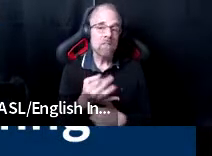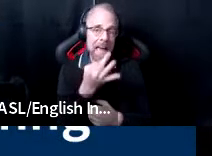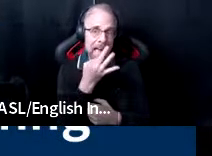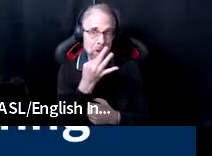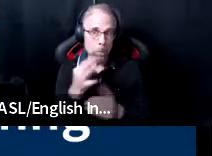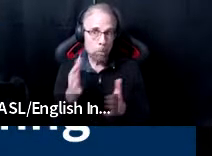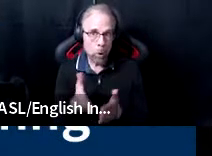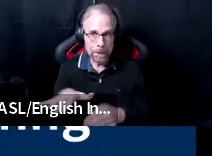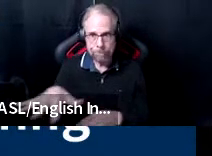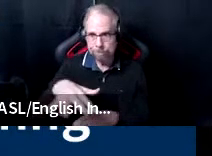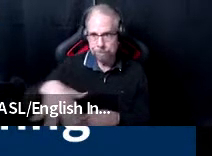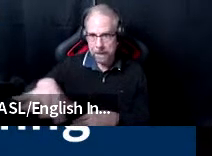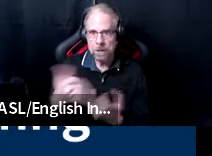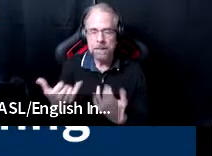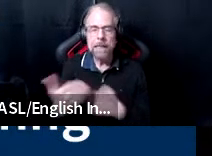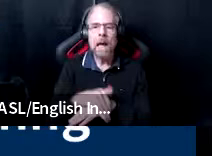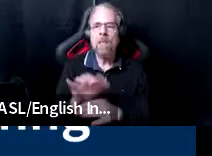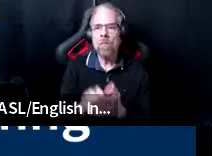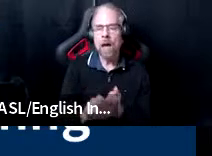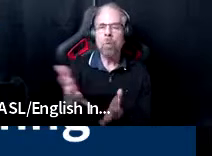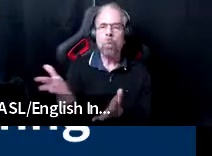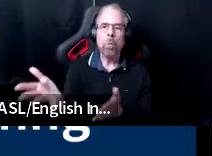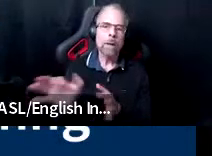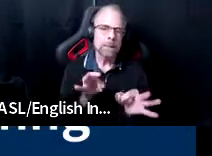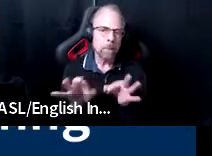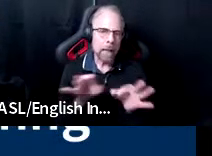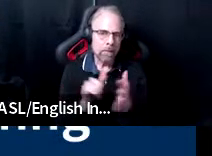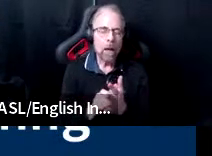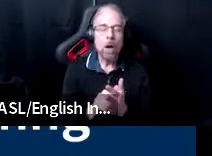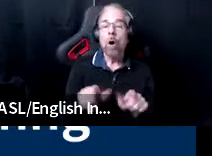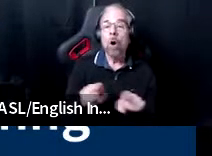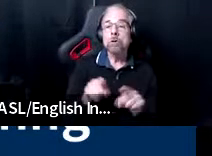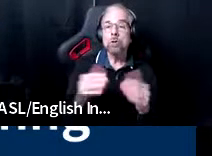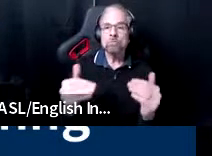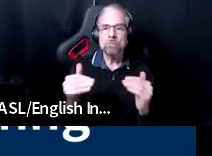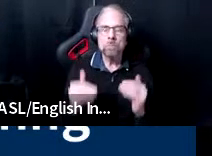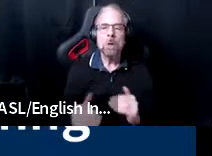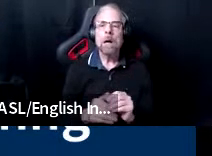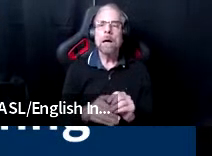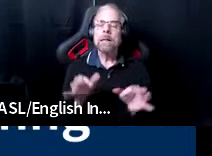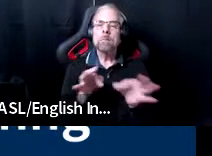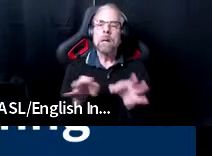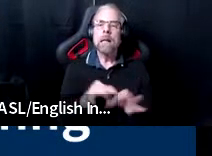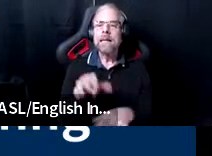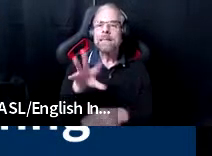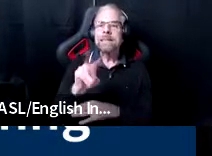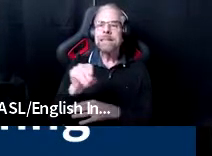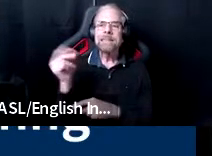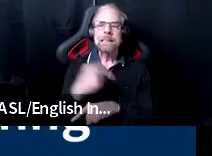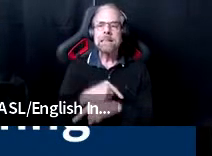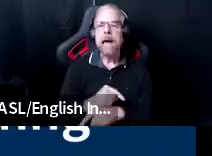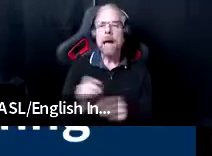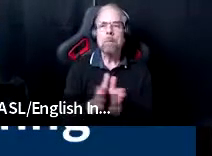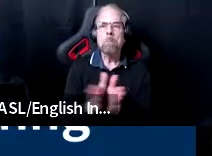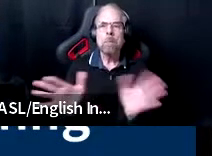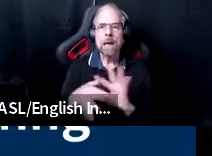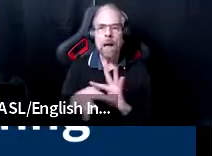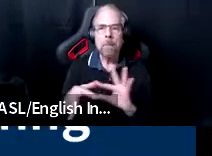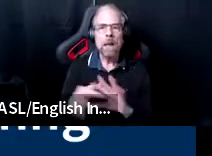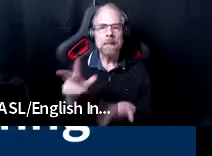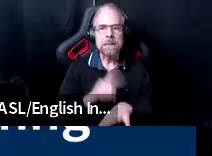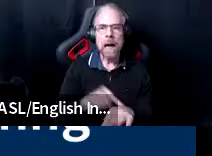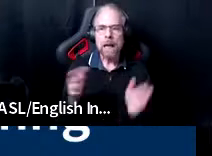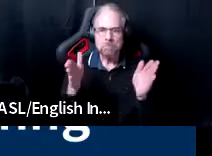going to walk you through it. We're also going to talk about how the 60-day public comment period works and how you can provide